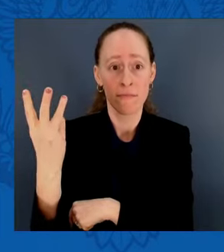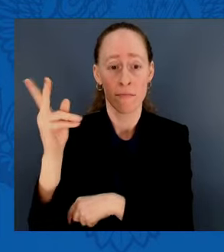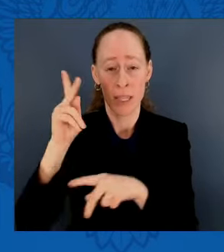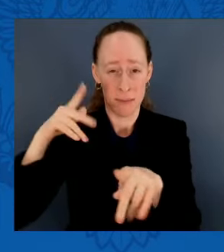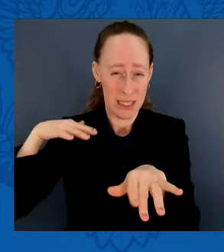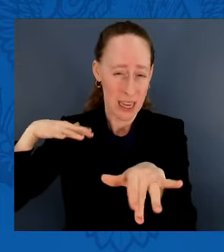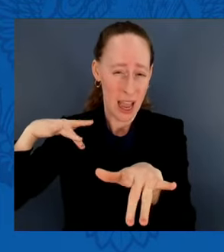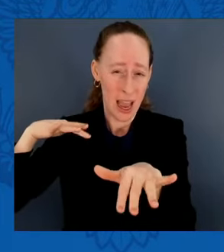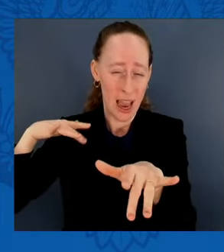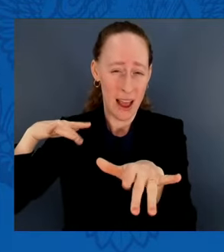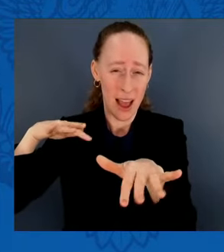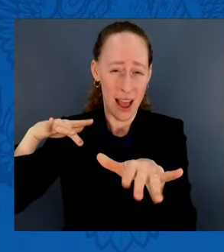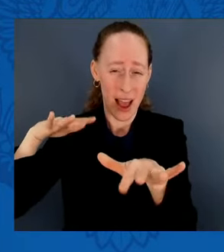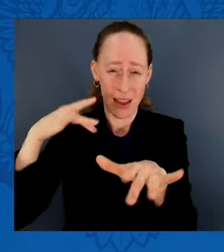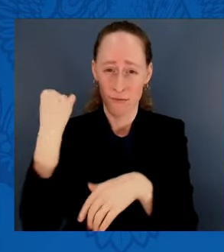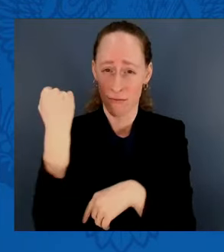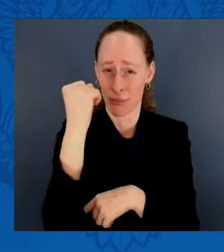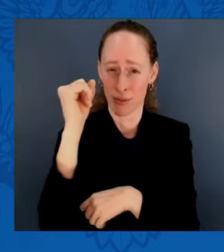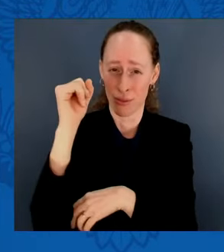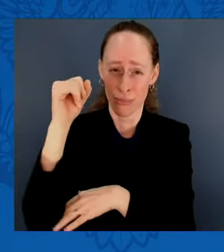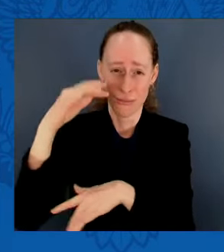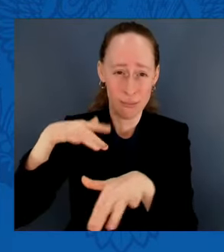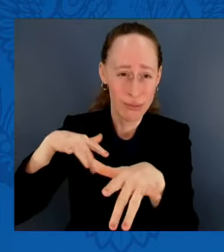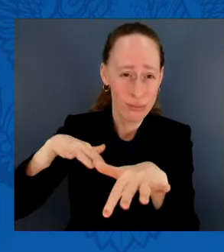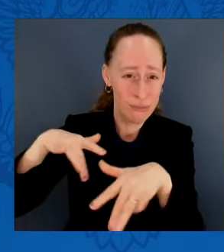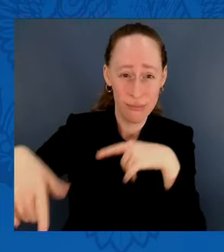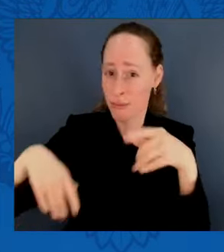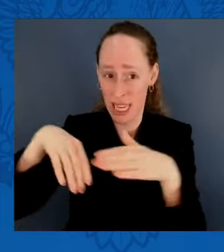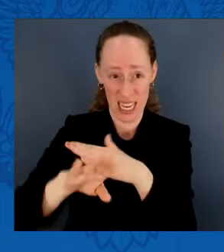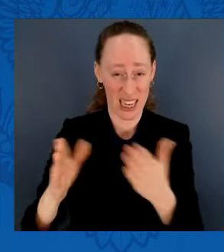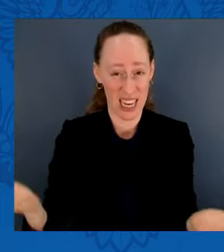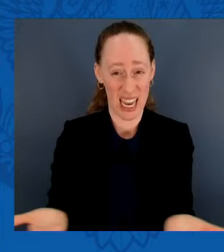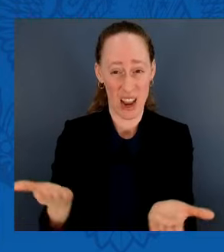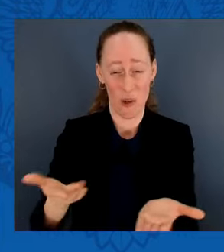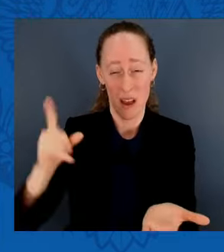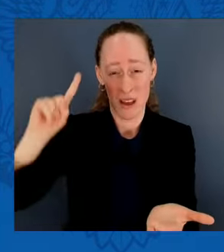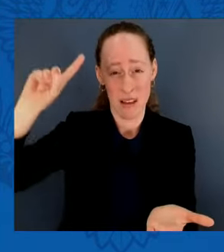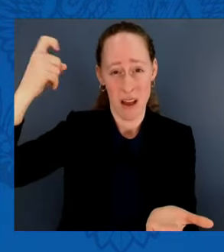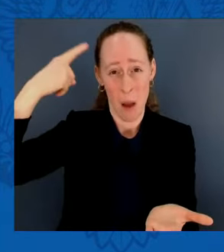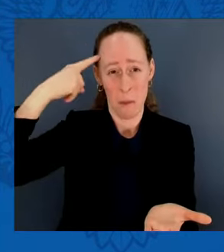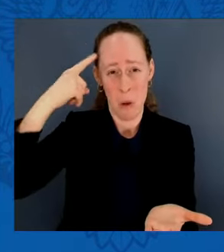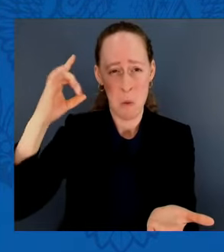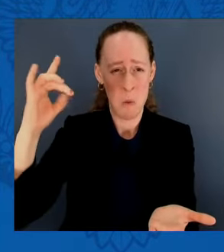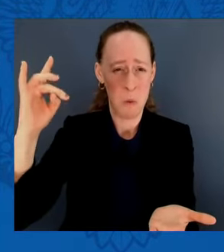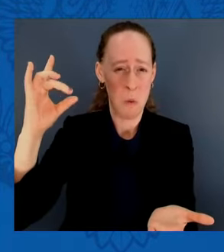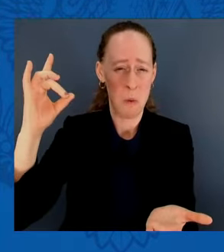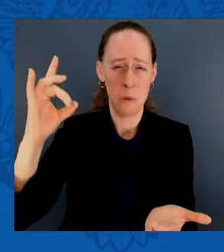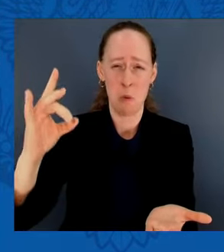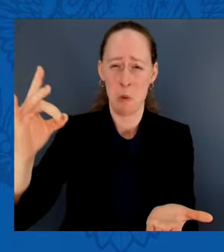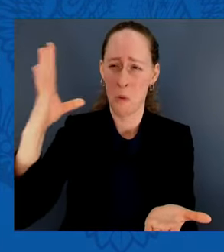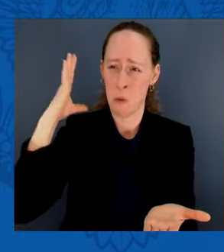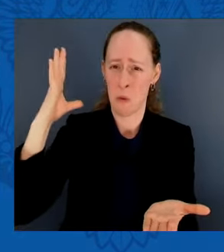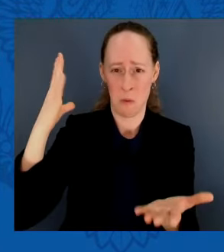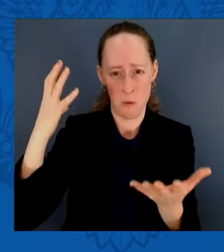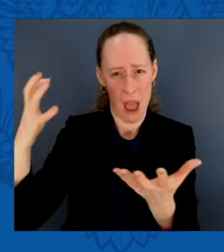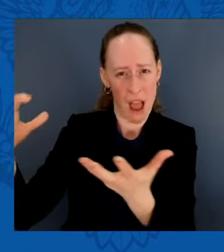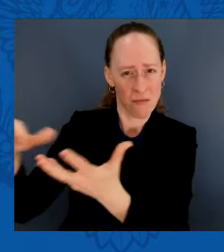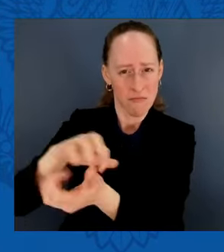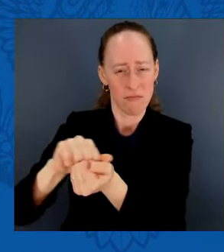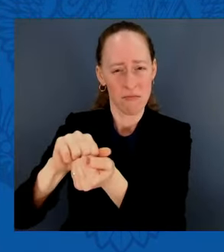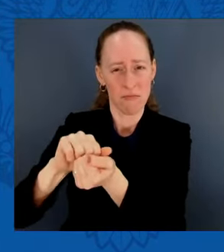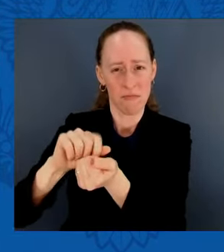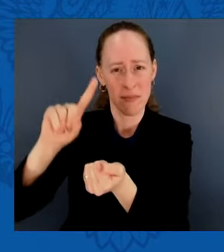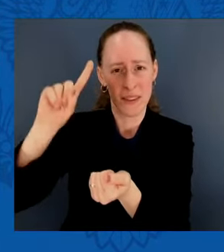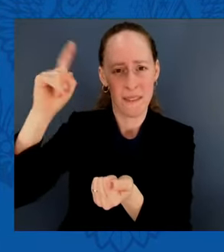of you are here on that darkest of days. We all saw with our own eyes the insurrectionists were not